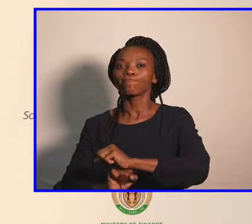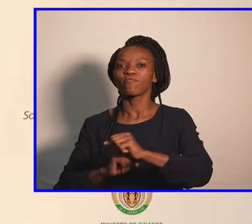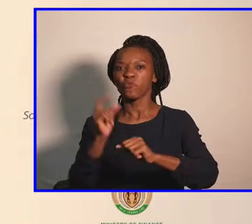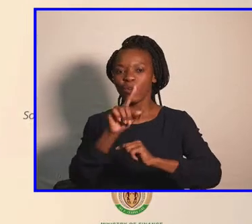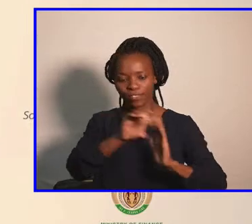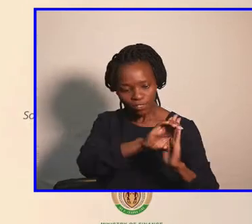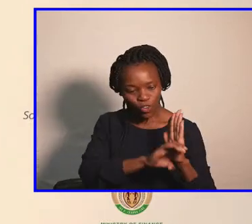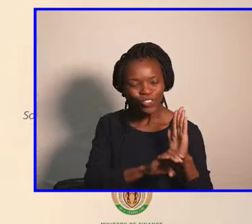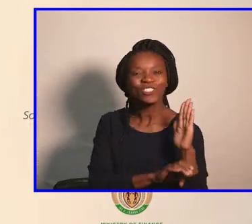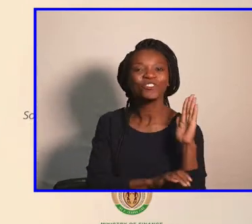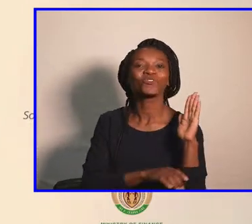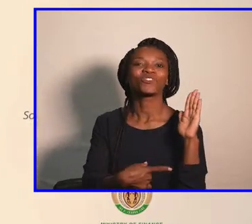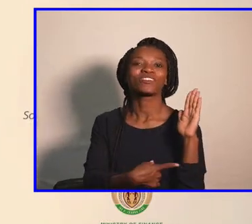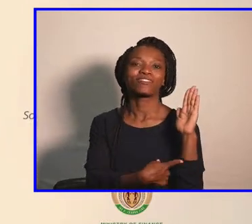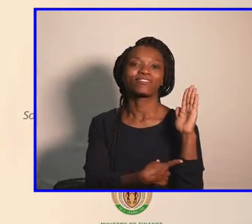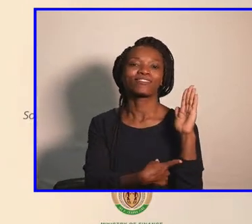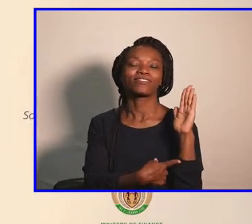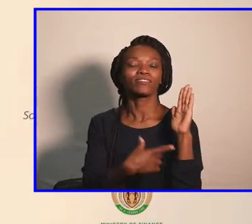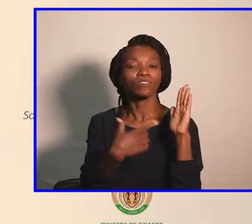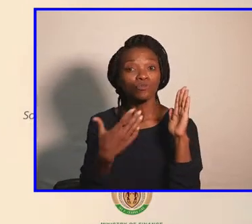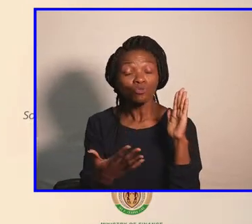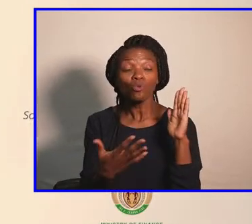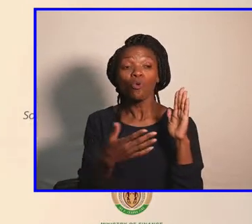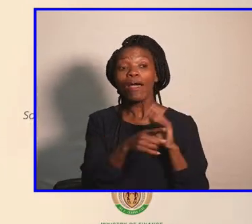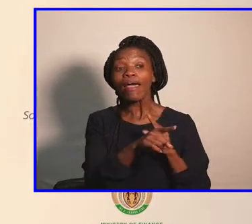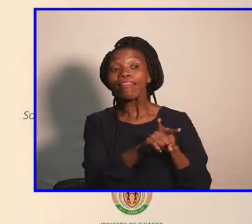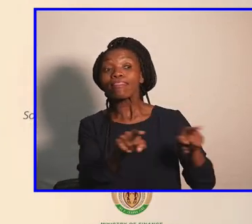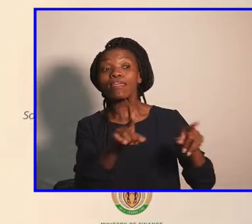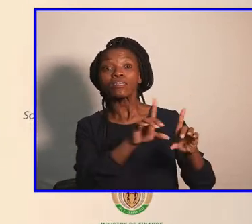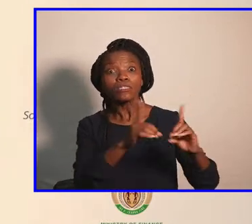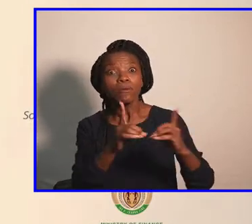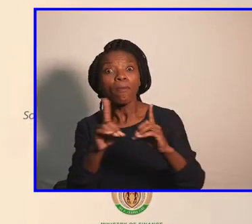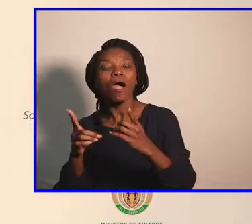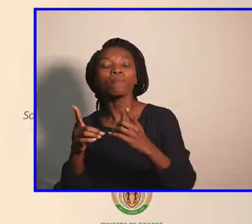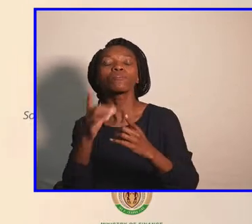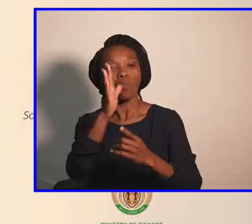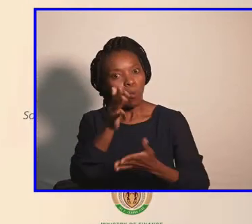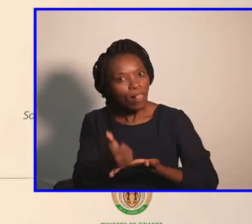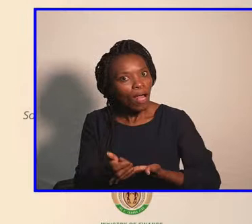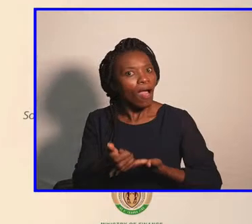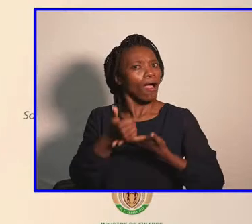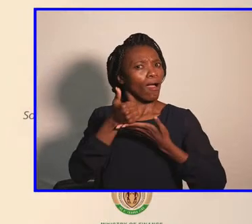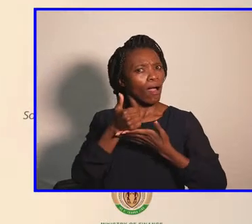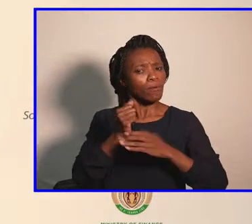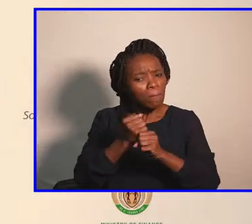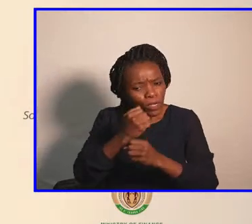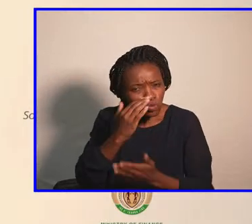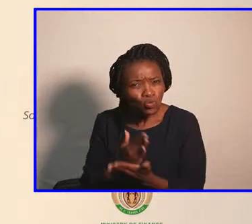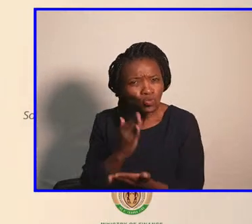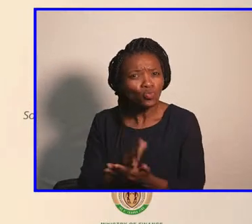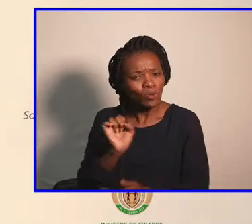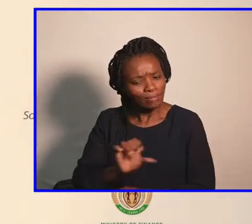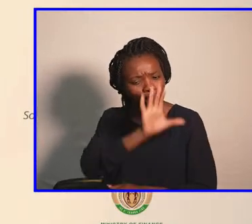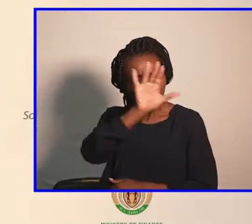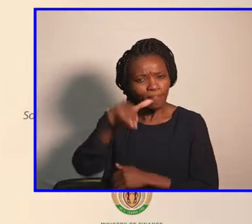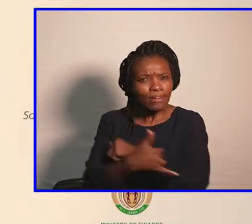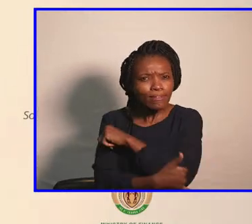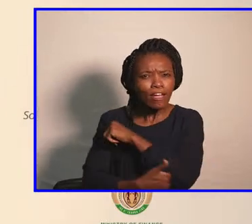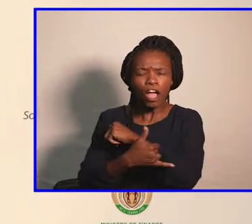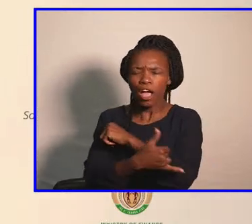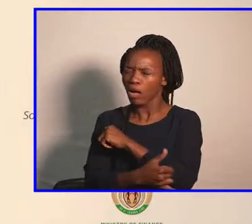Constitution. It is these institutions that will outlive us and guarantee the prosperity of